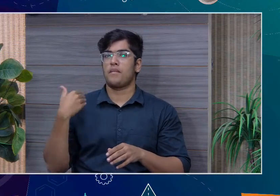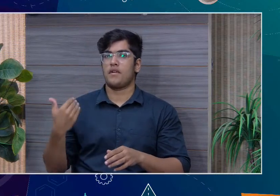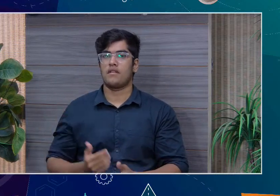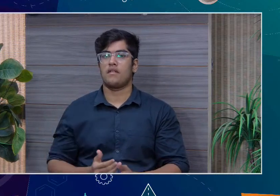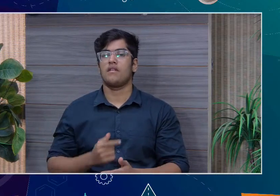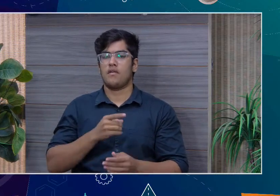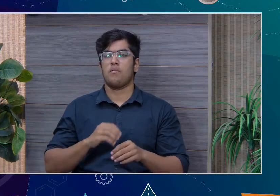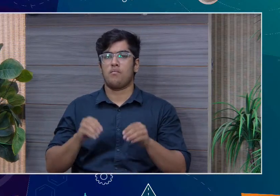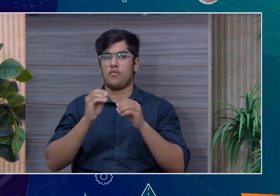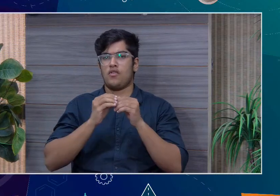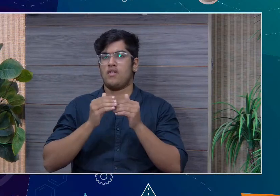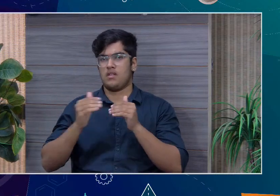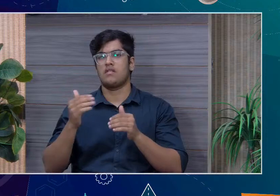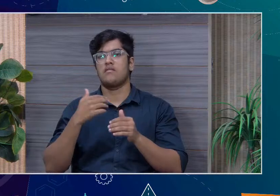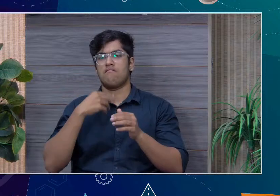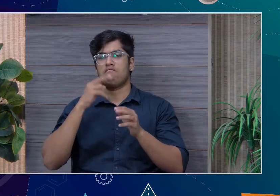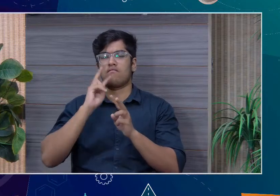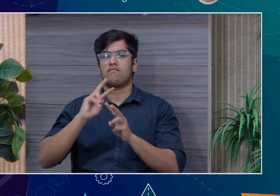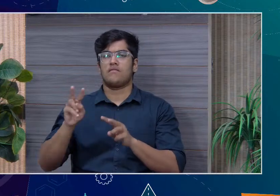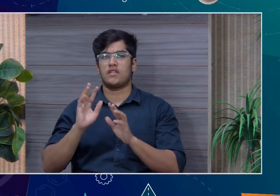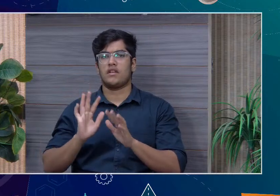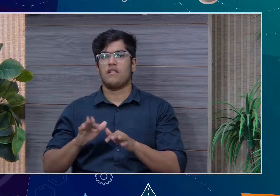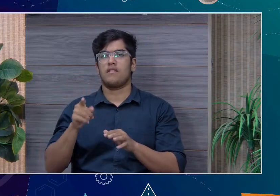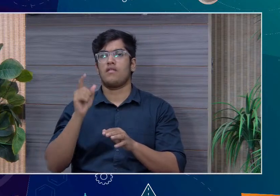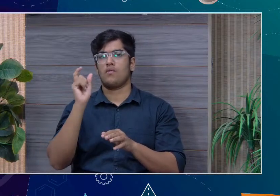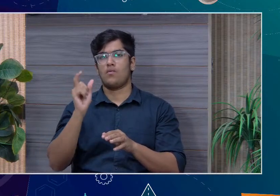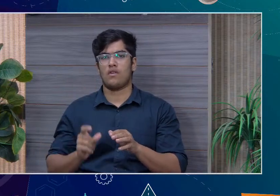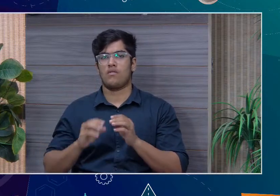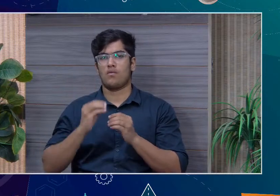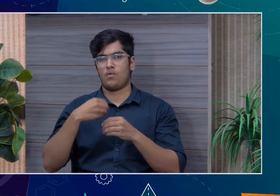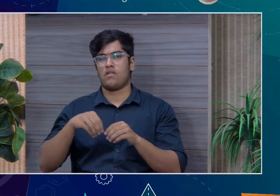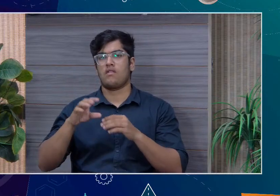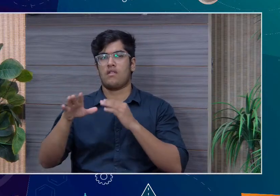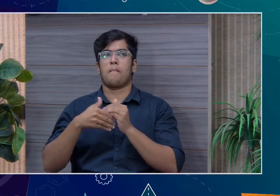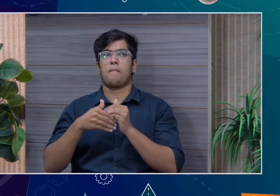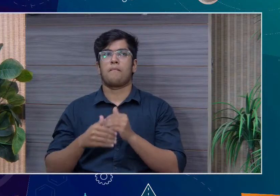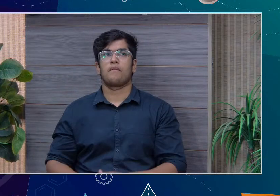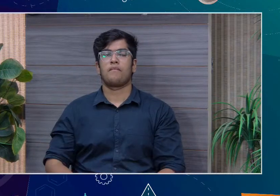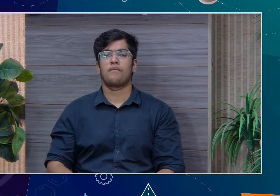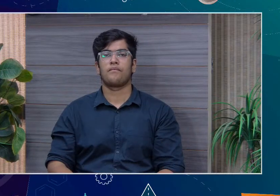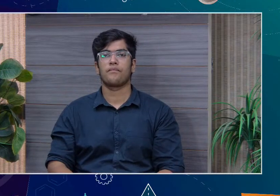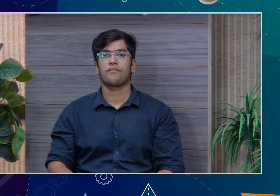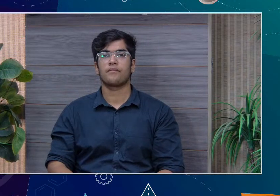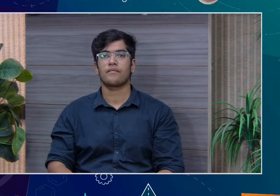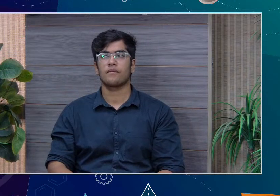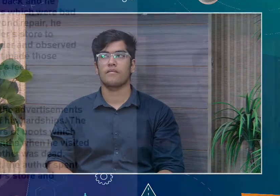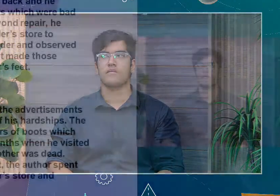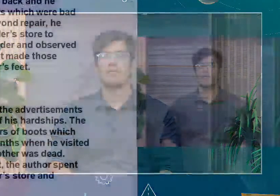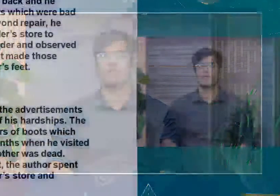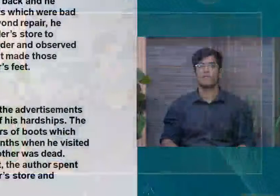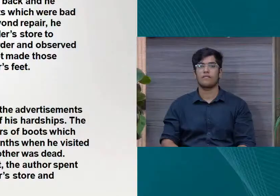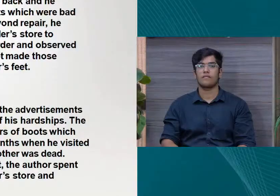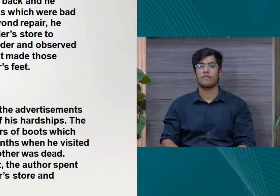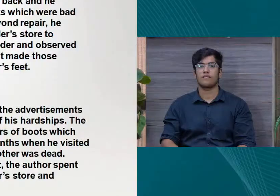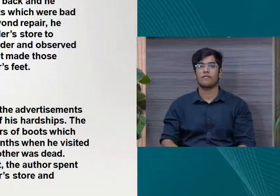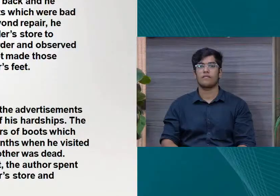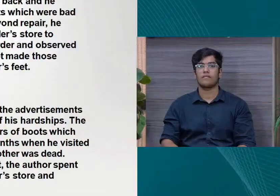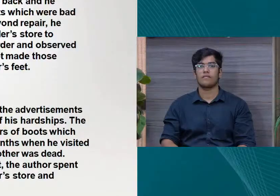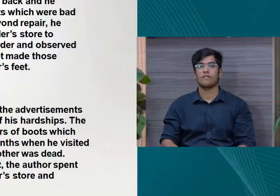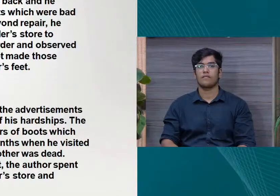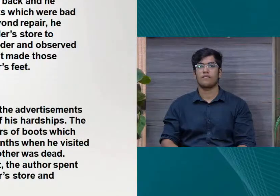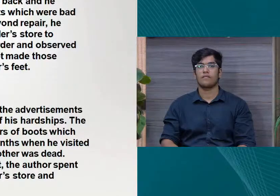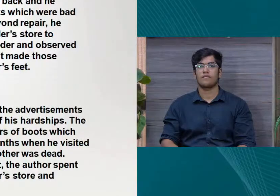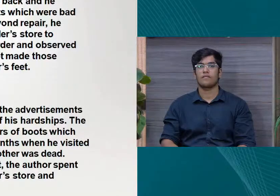as we will move with the chapter, we will see that the word will also come for brother. Okay. So moving